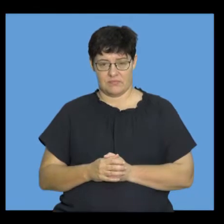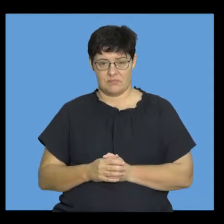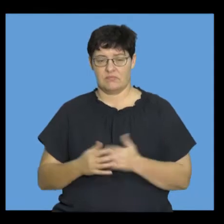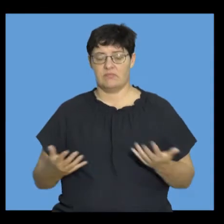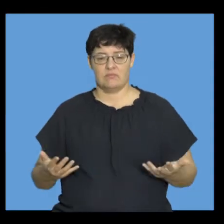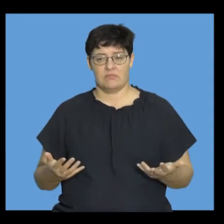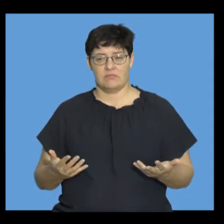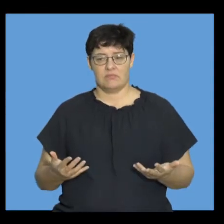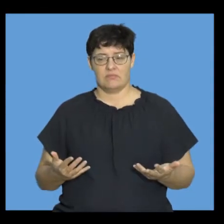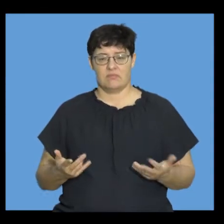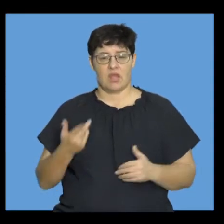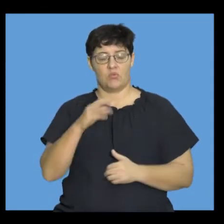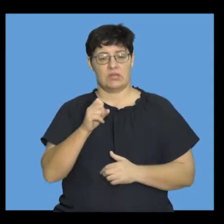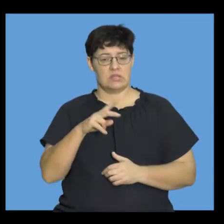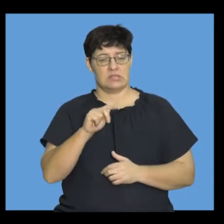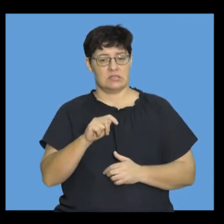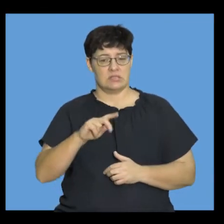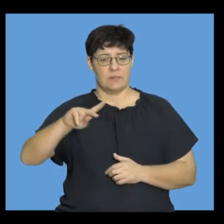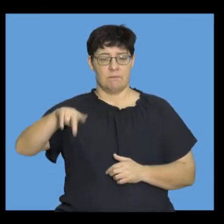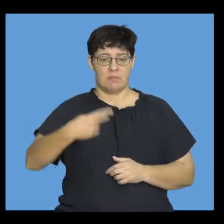the creditors' payments?